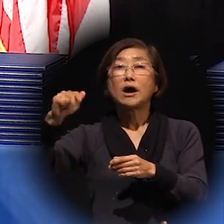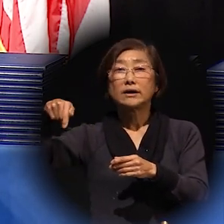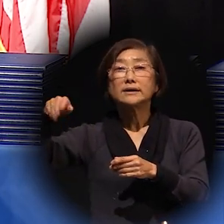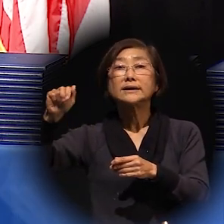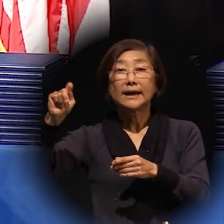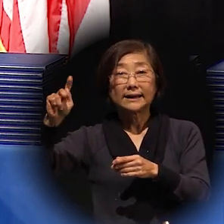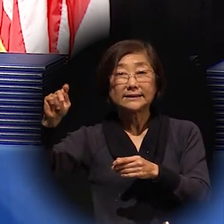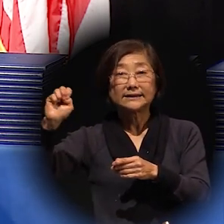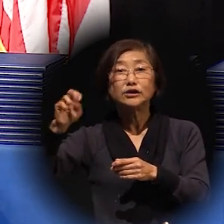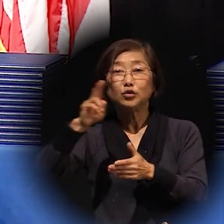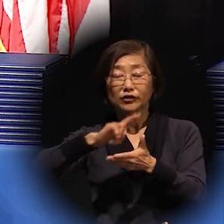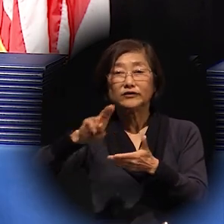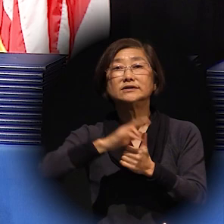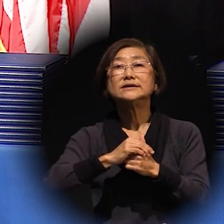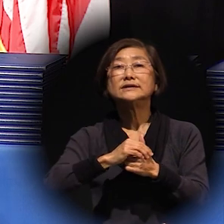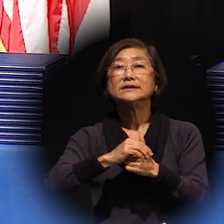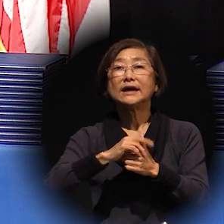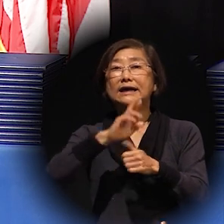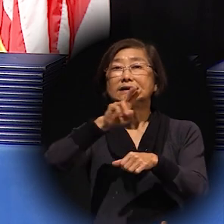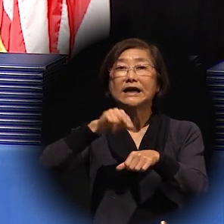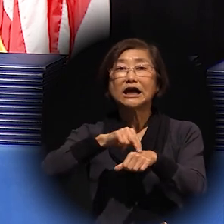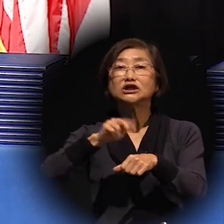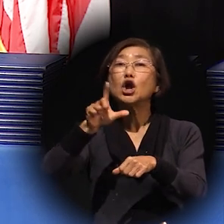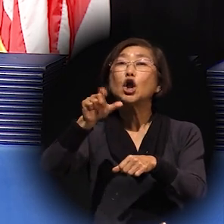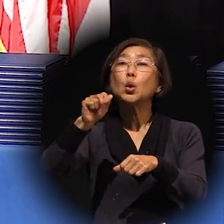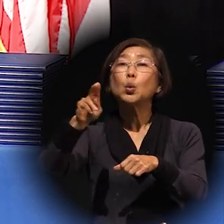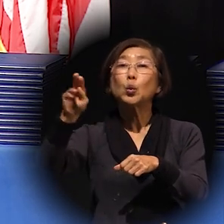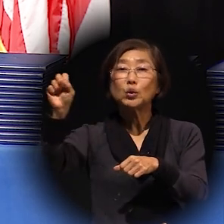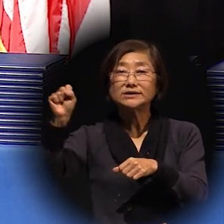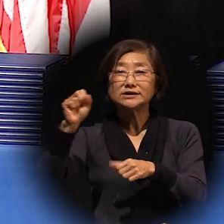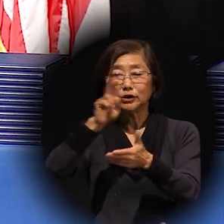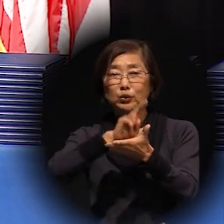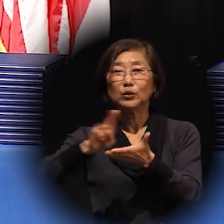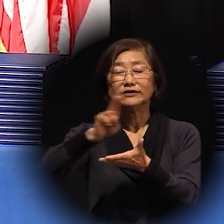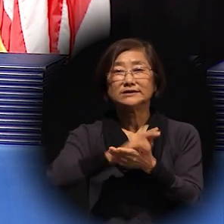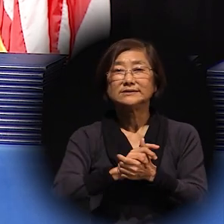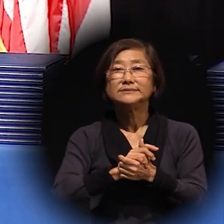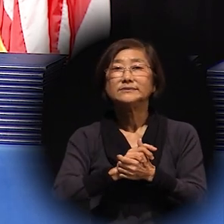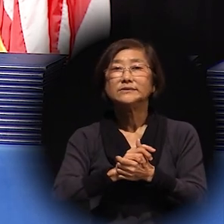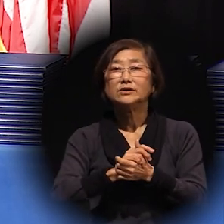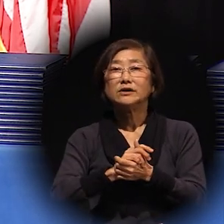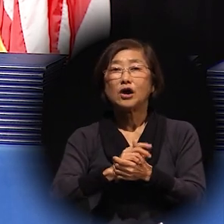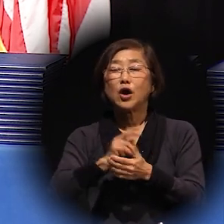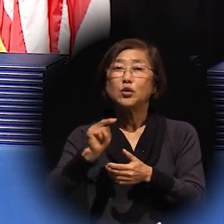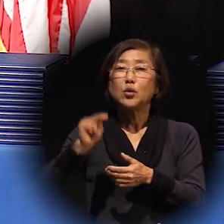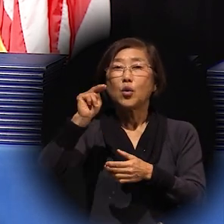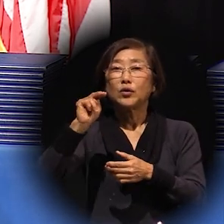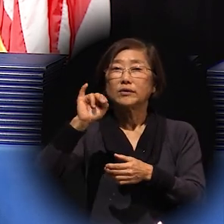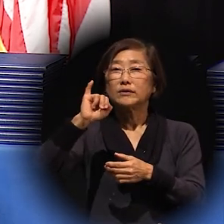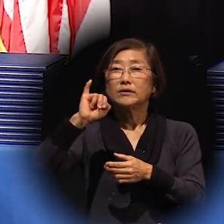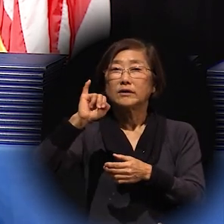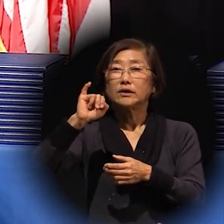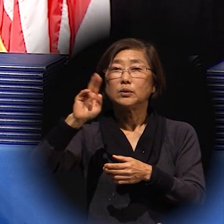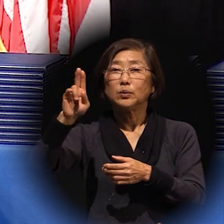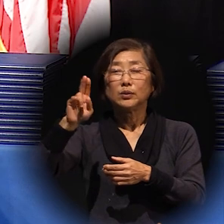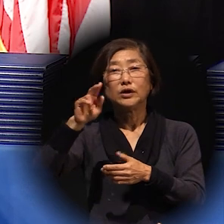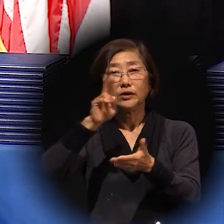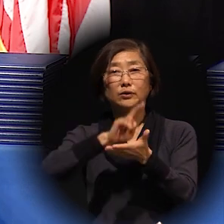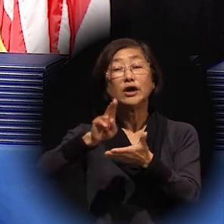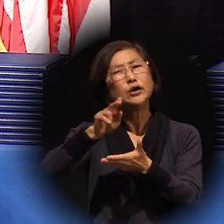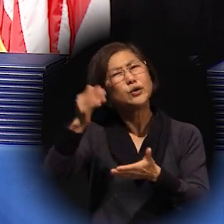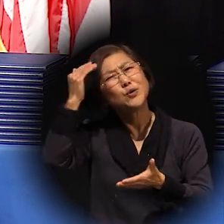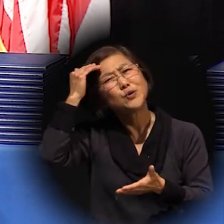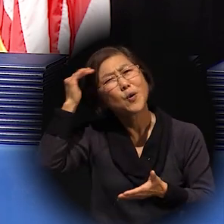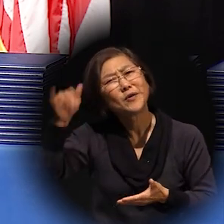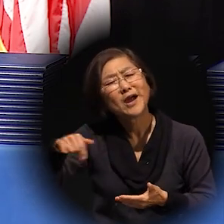Marquette University, National Lewis University, Northern Illinois